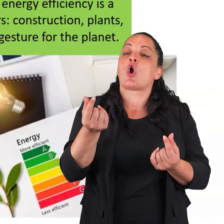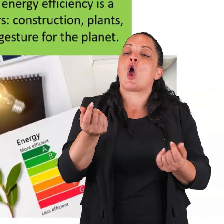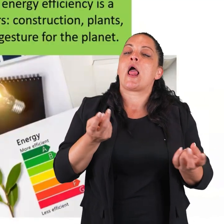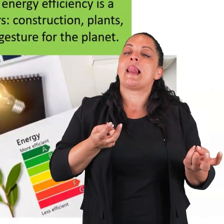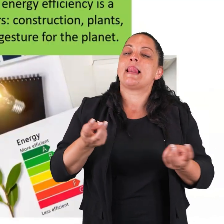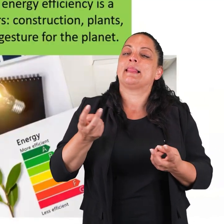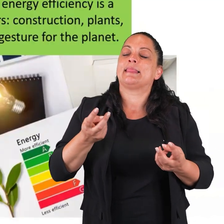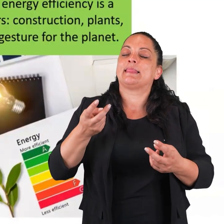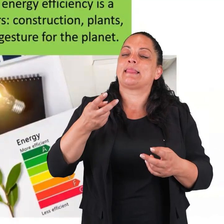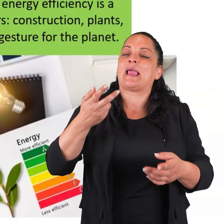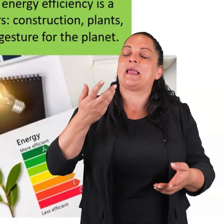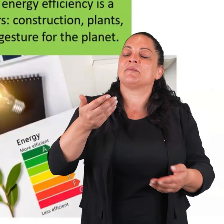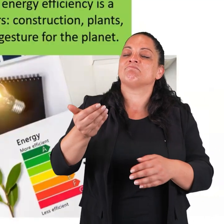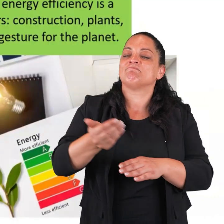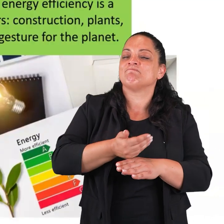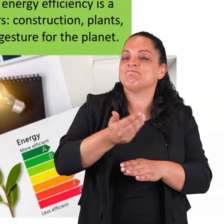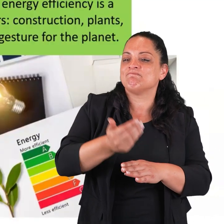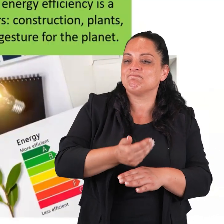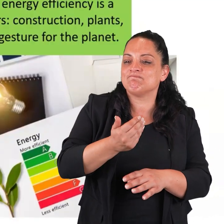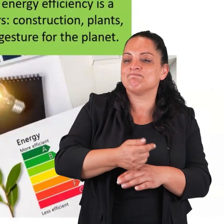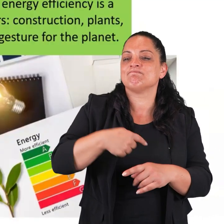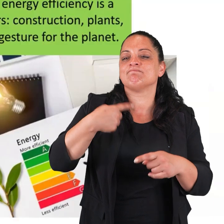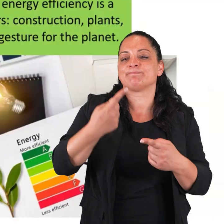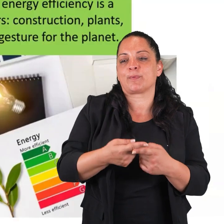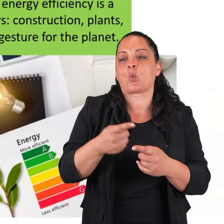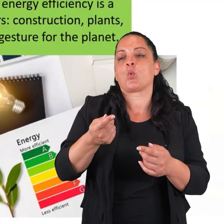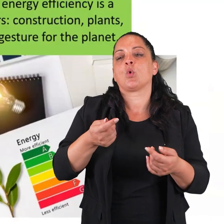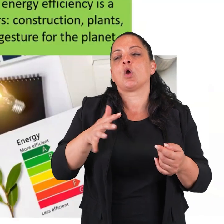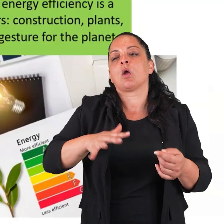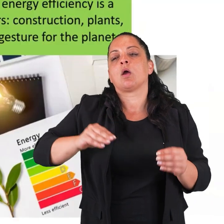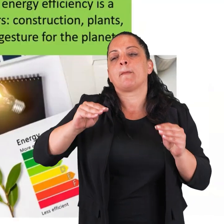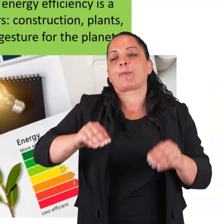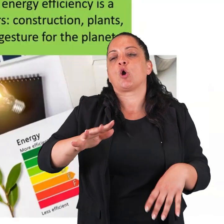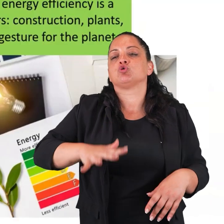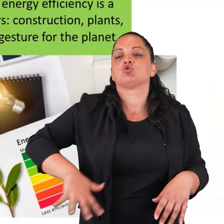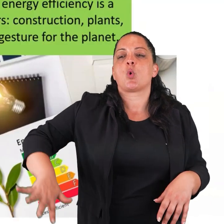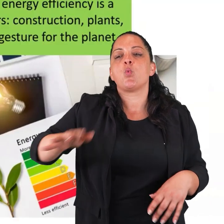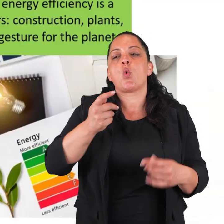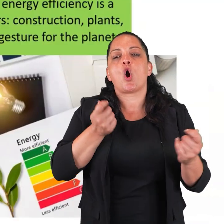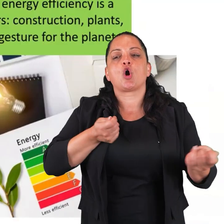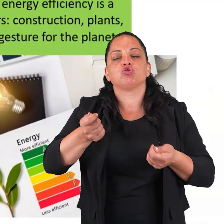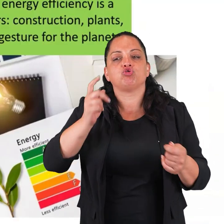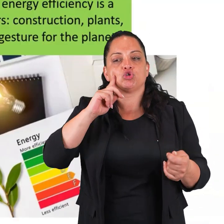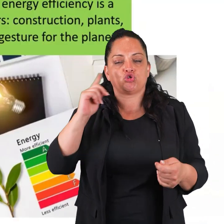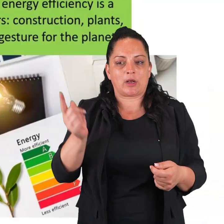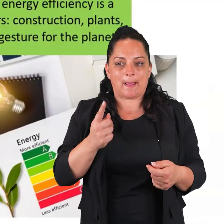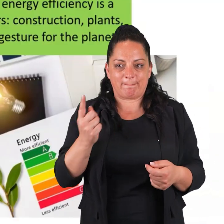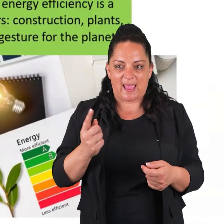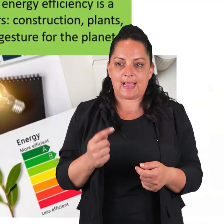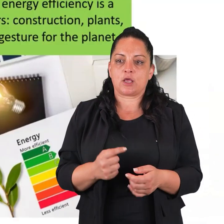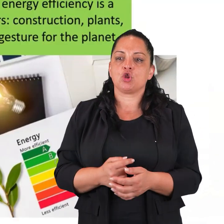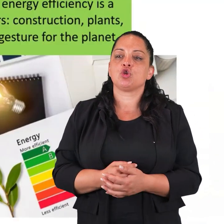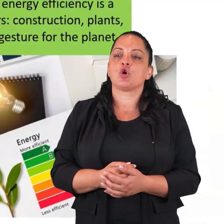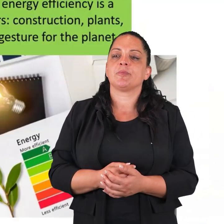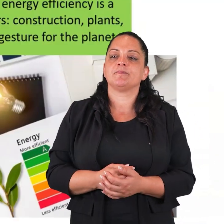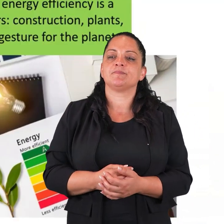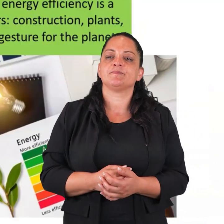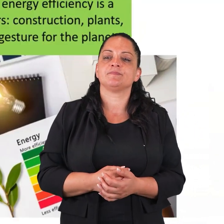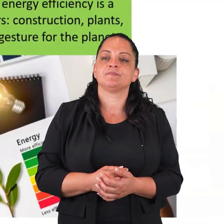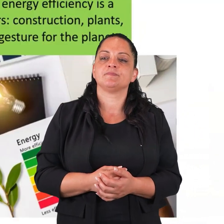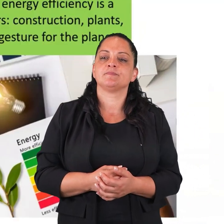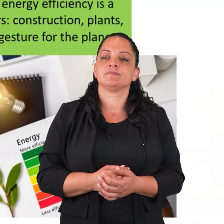saving money and for managing the places in which we